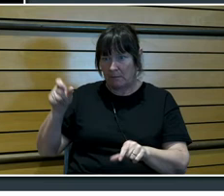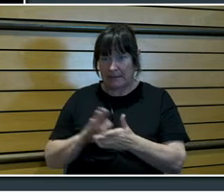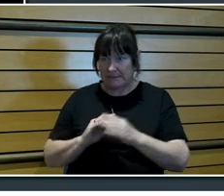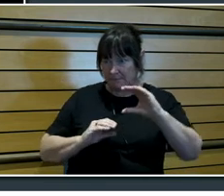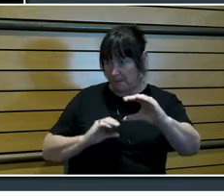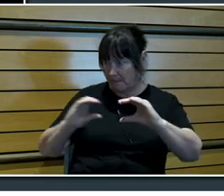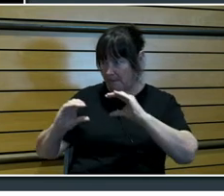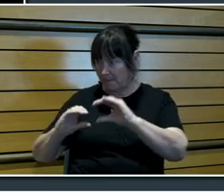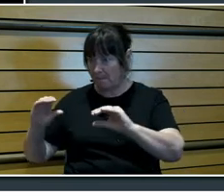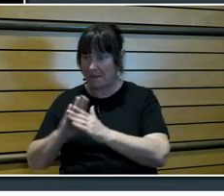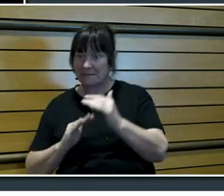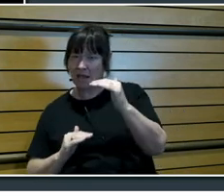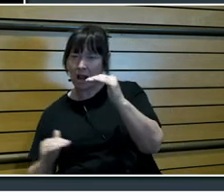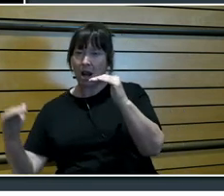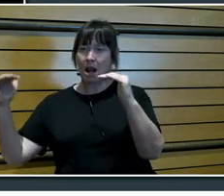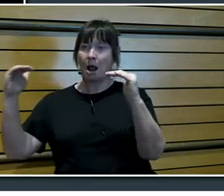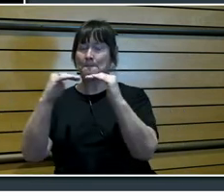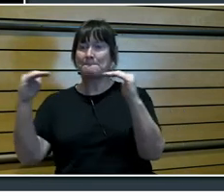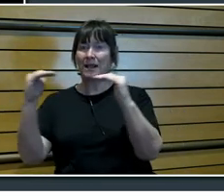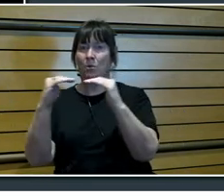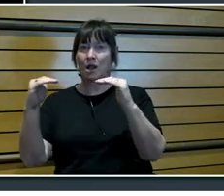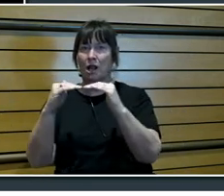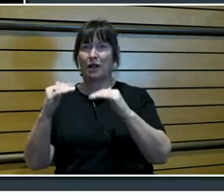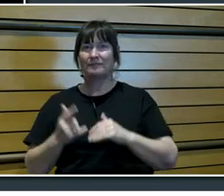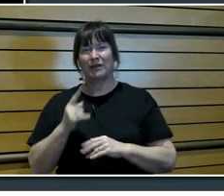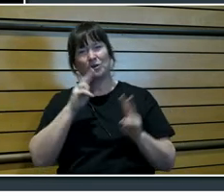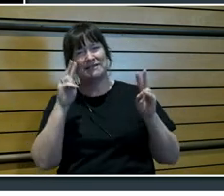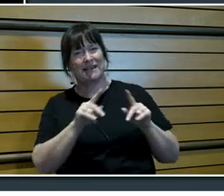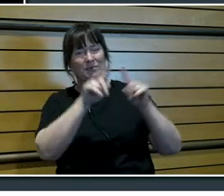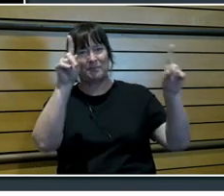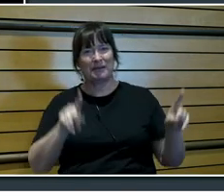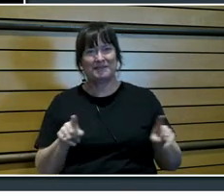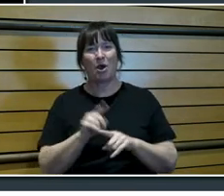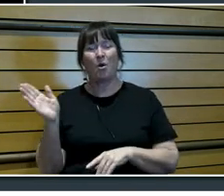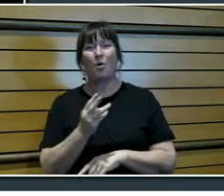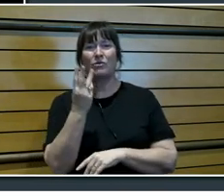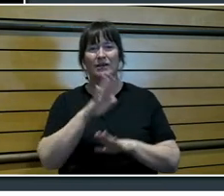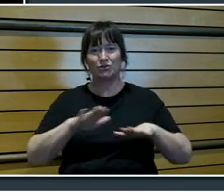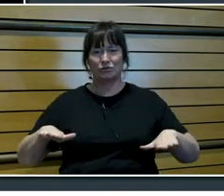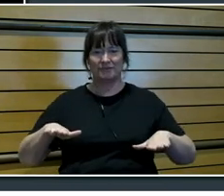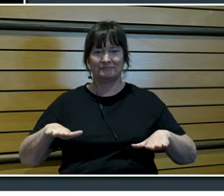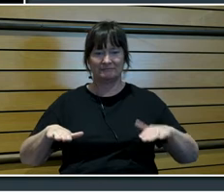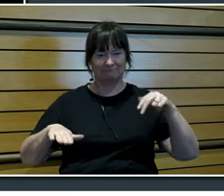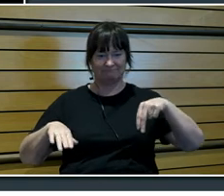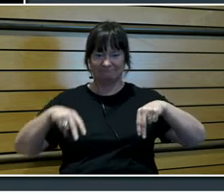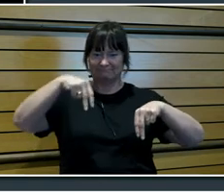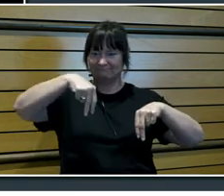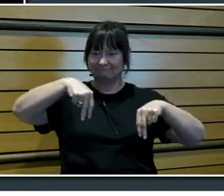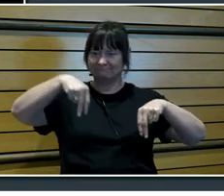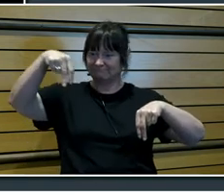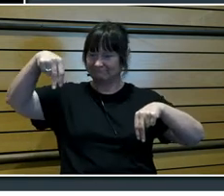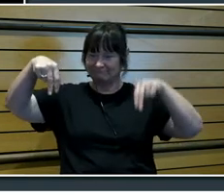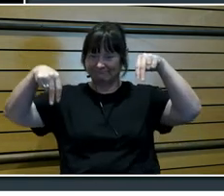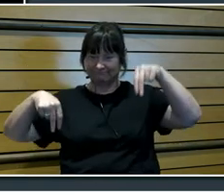equal. And in that drawing, that demonstrates that quite nicely. All three children are able to share in the joy of that game